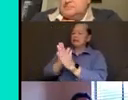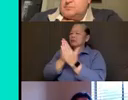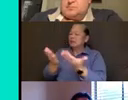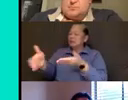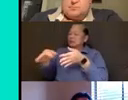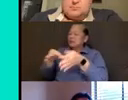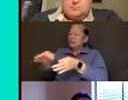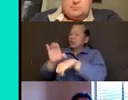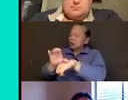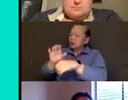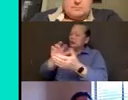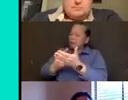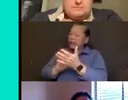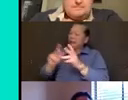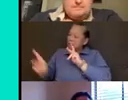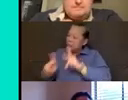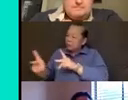would be humans,